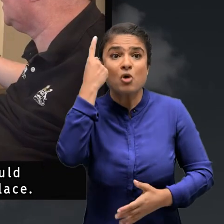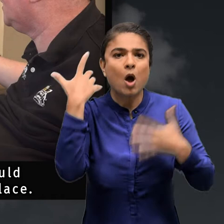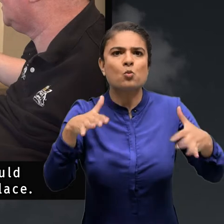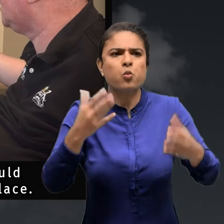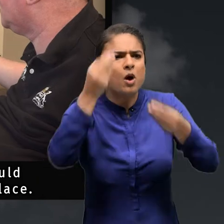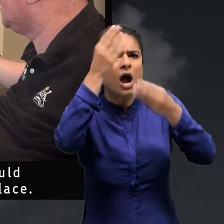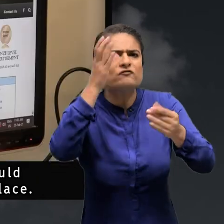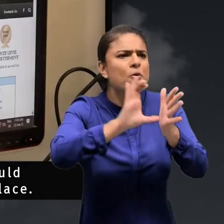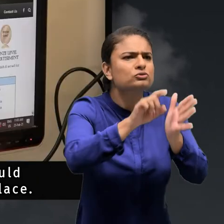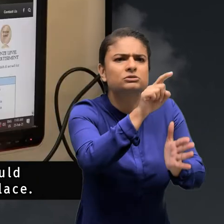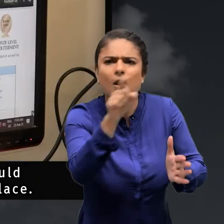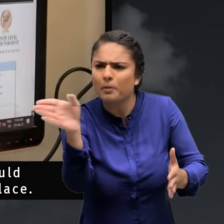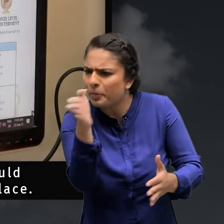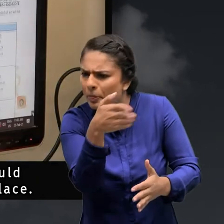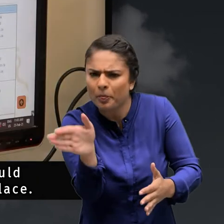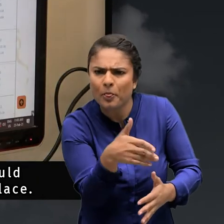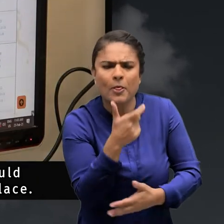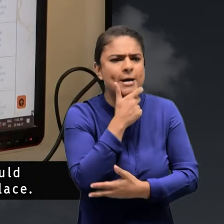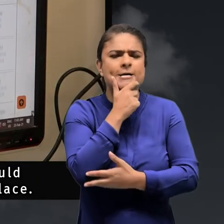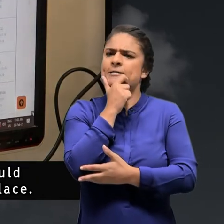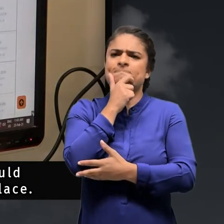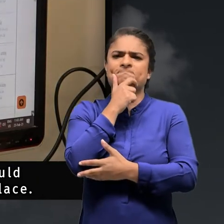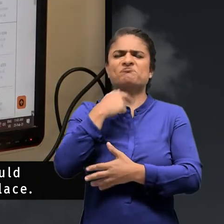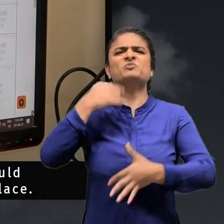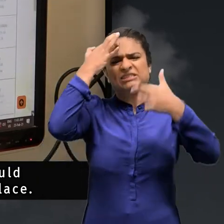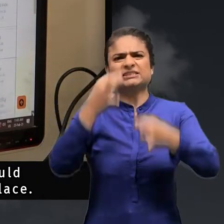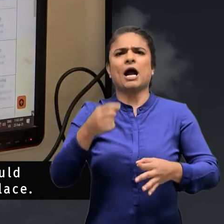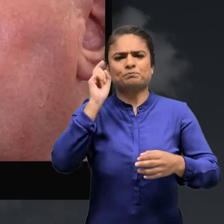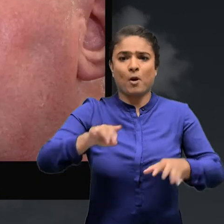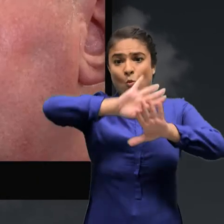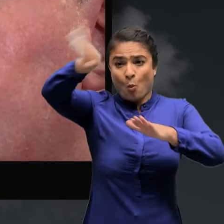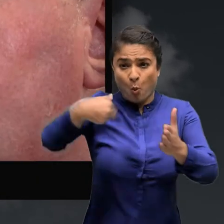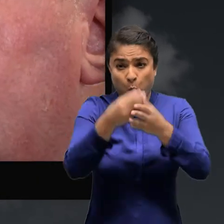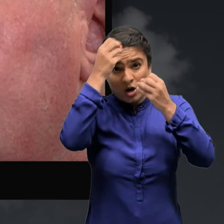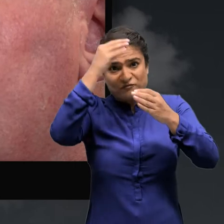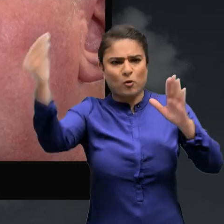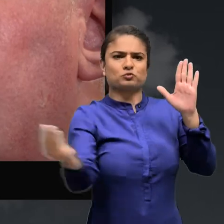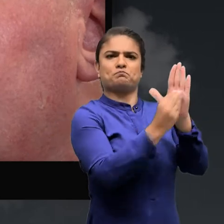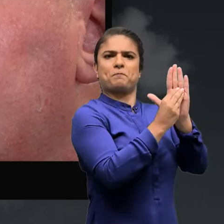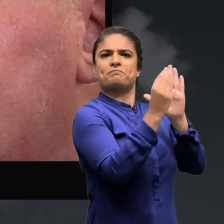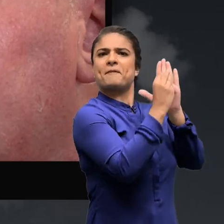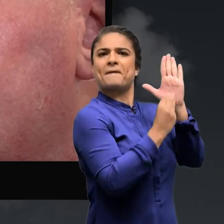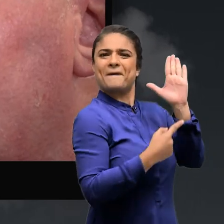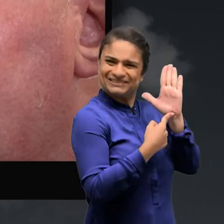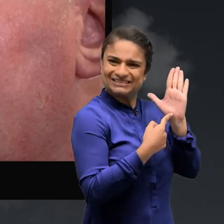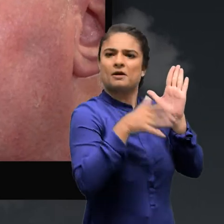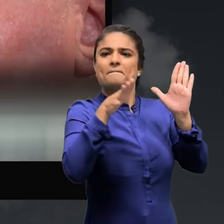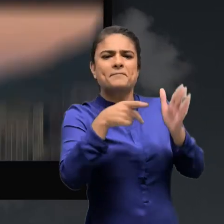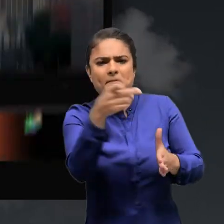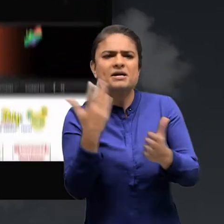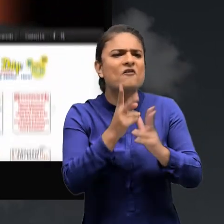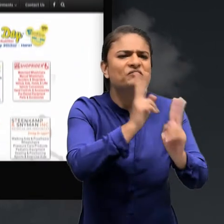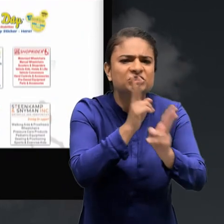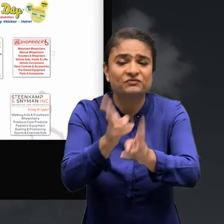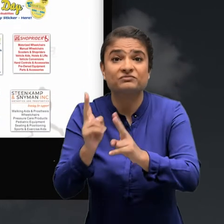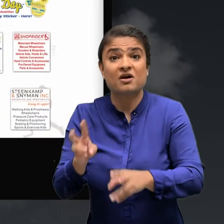and information service that could have all the information in one place. So for example, if you wanted to search for some products,